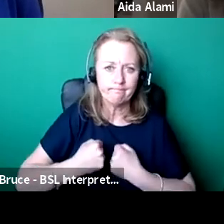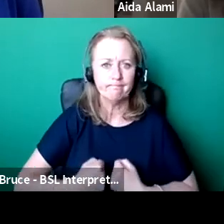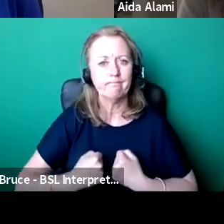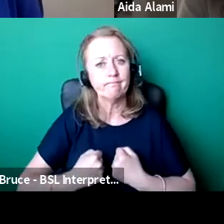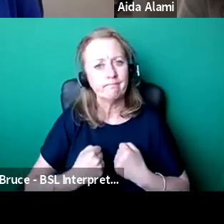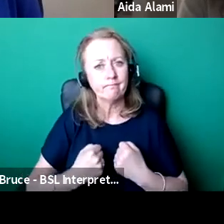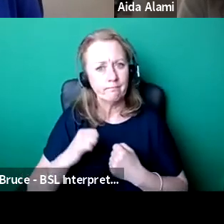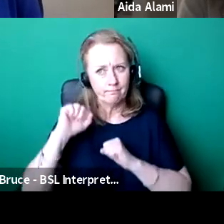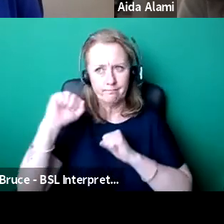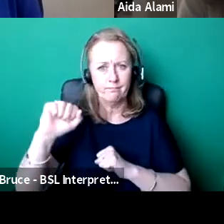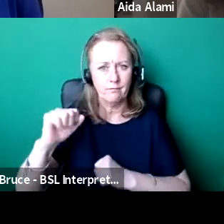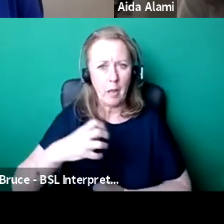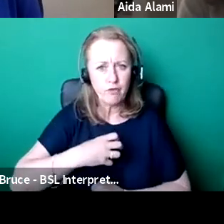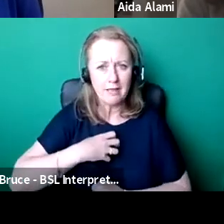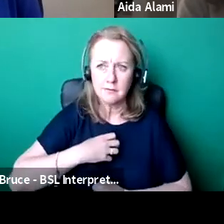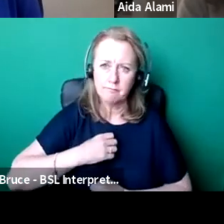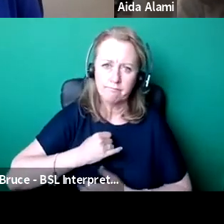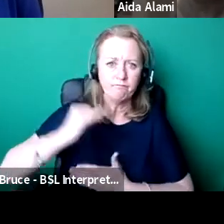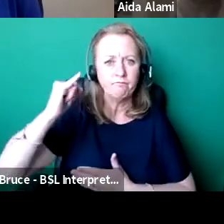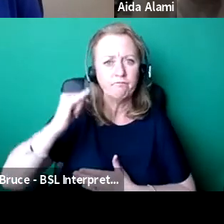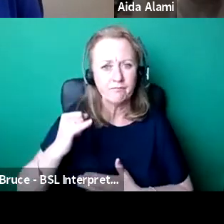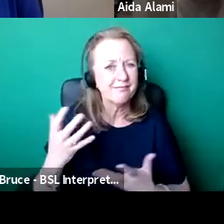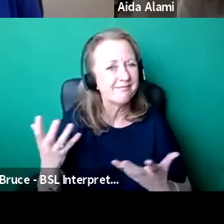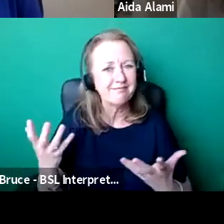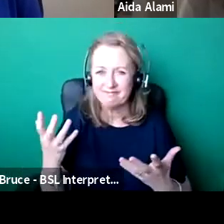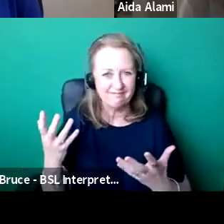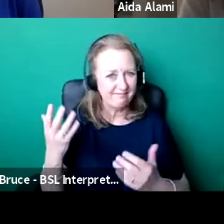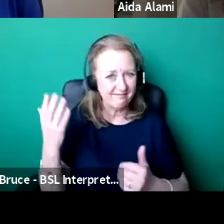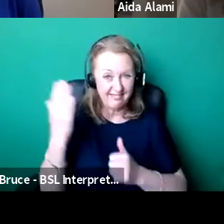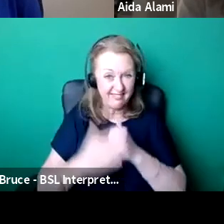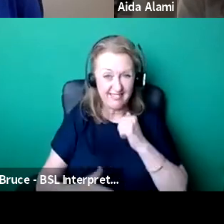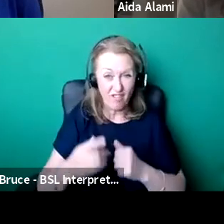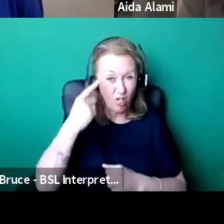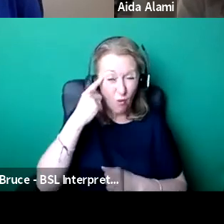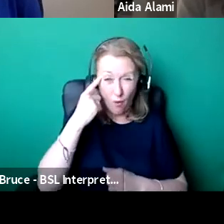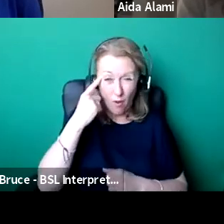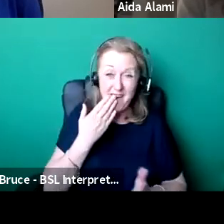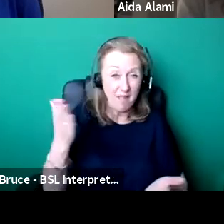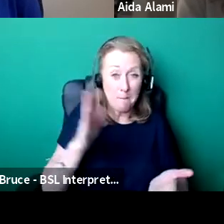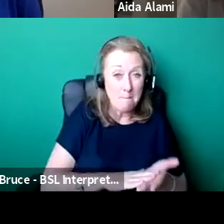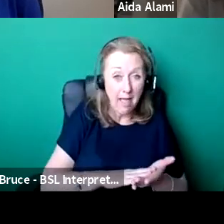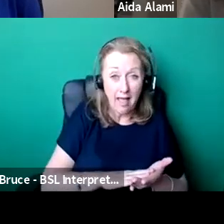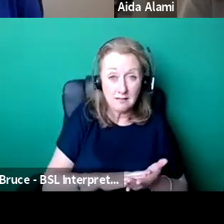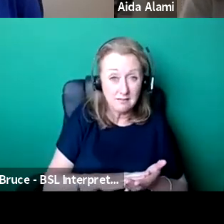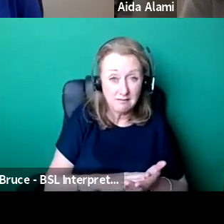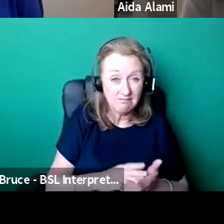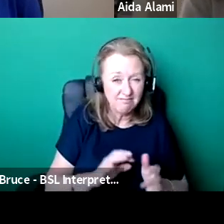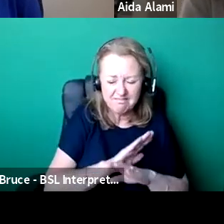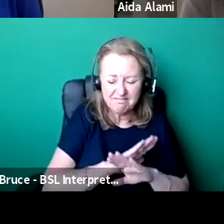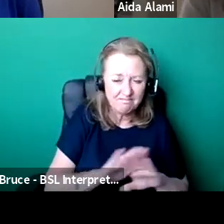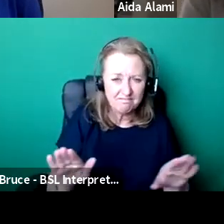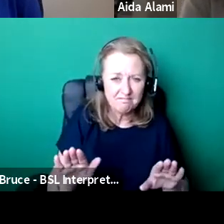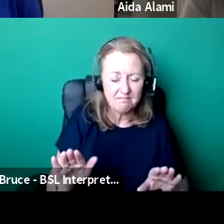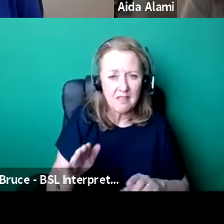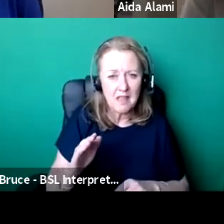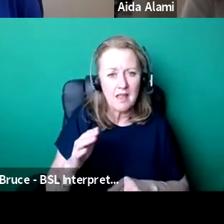to their president the way they did, I would have never bet a penny on it. And if I remember the state of mind